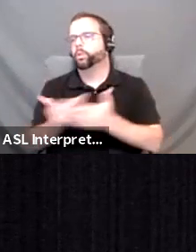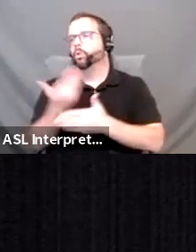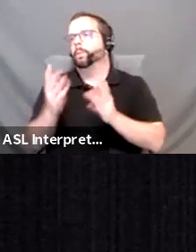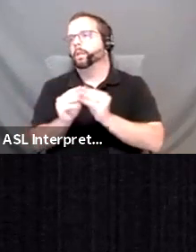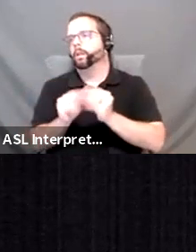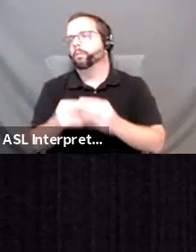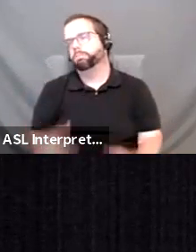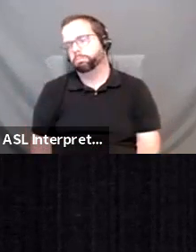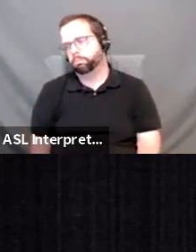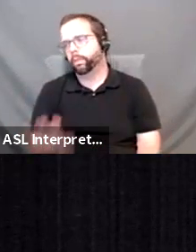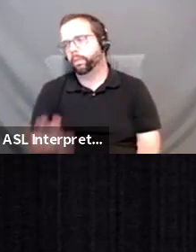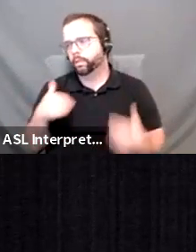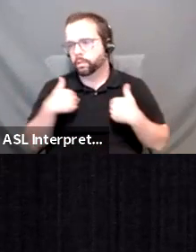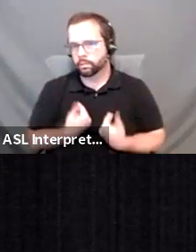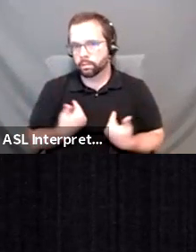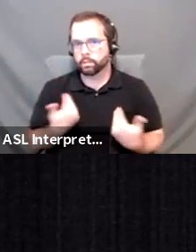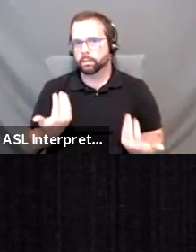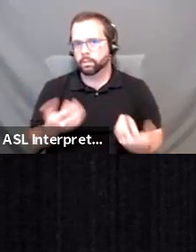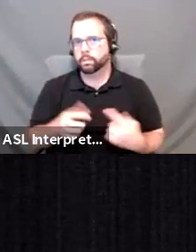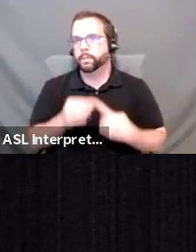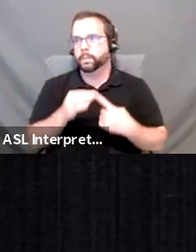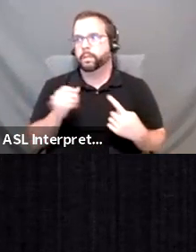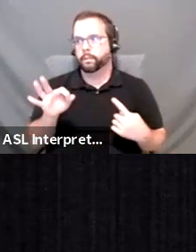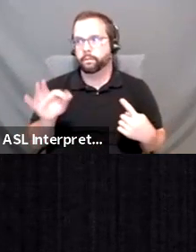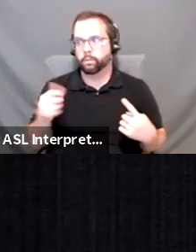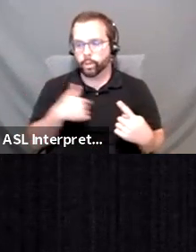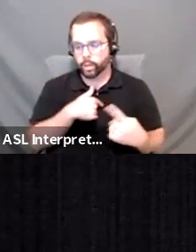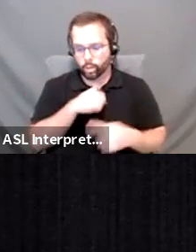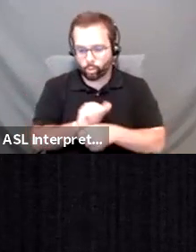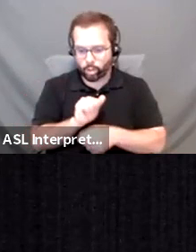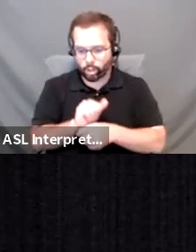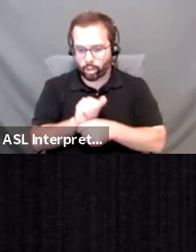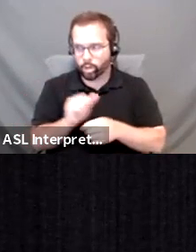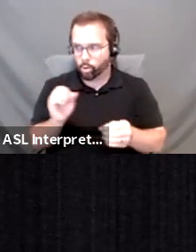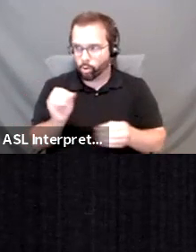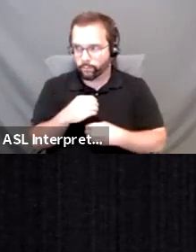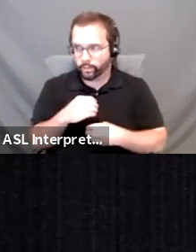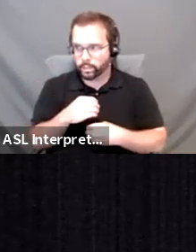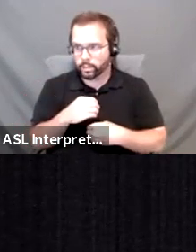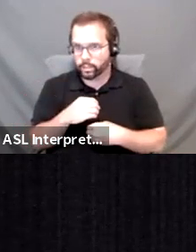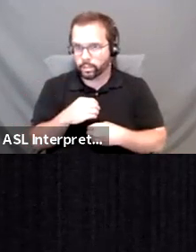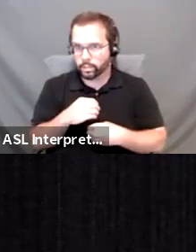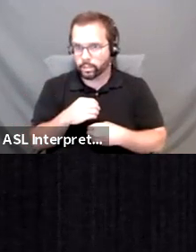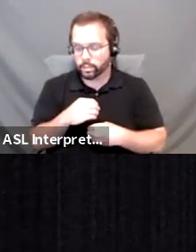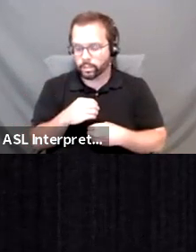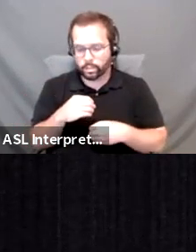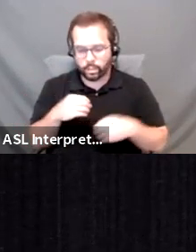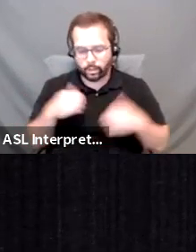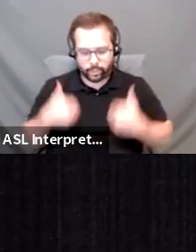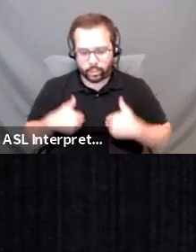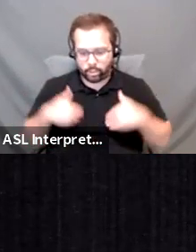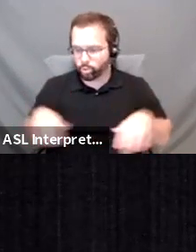been, we're working in an office or doing something physical before, and now they have to move everything online. And